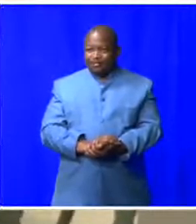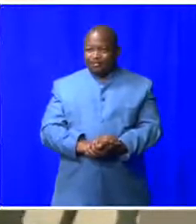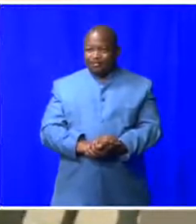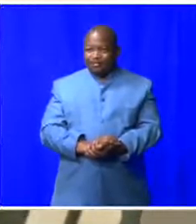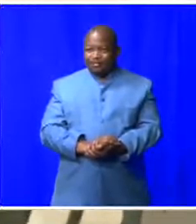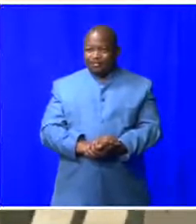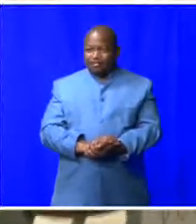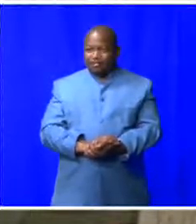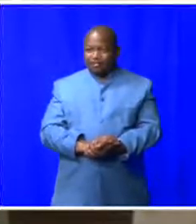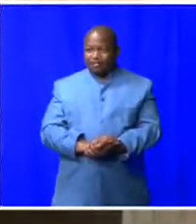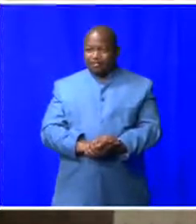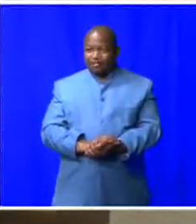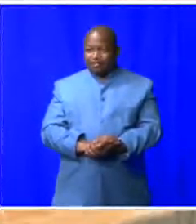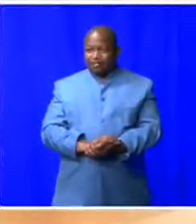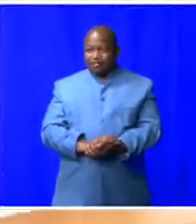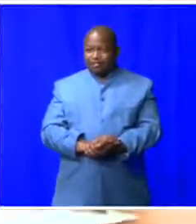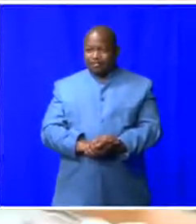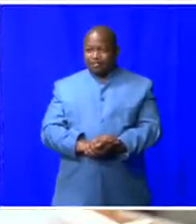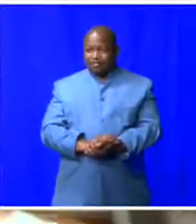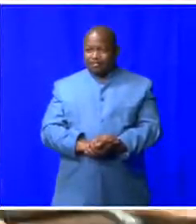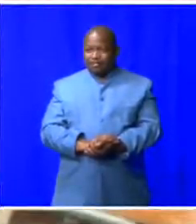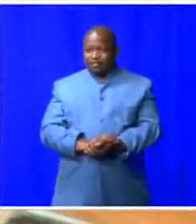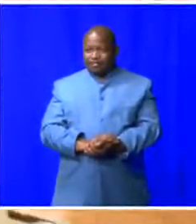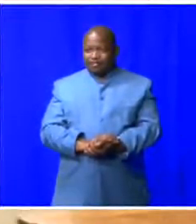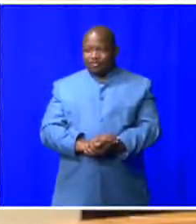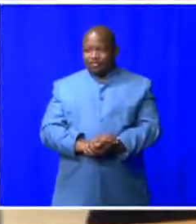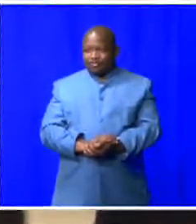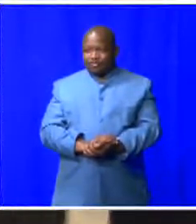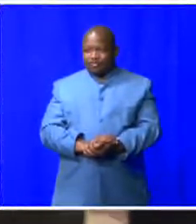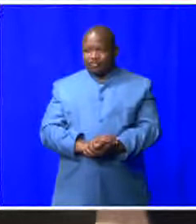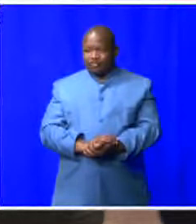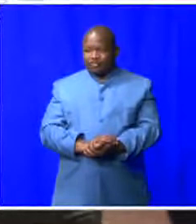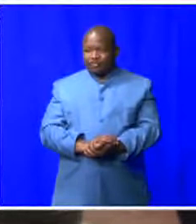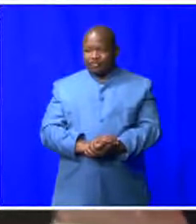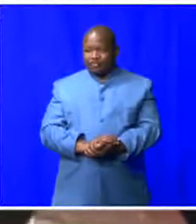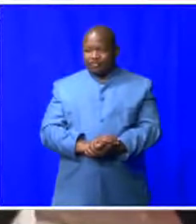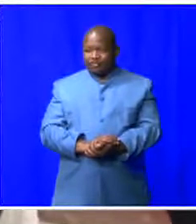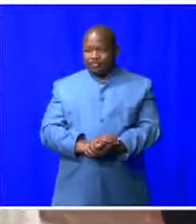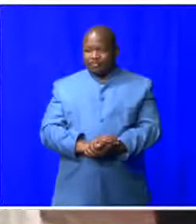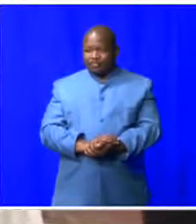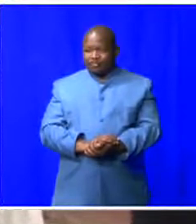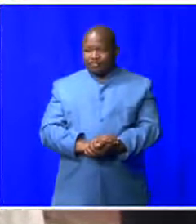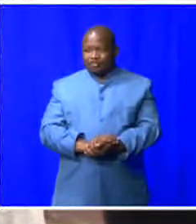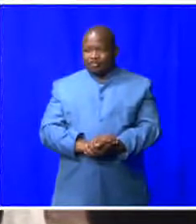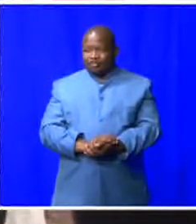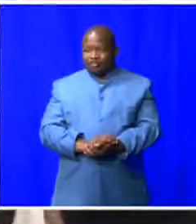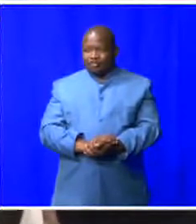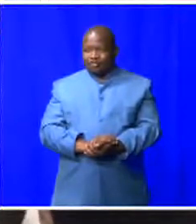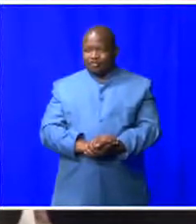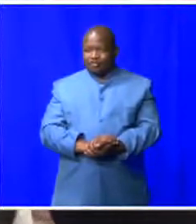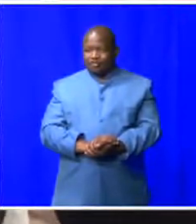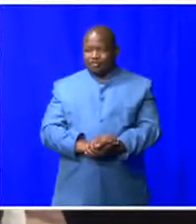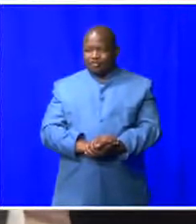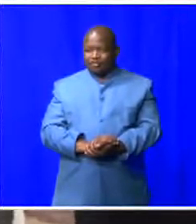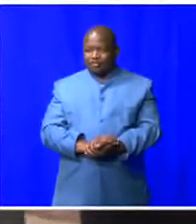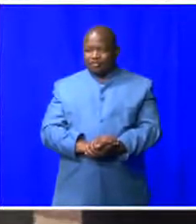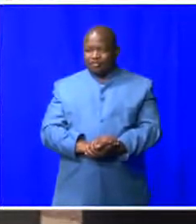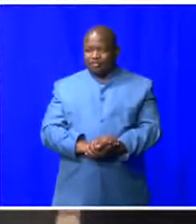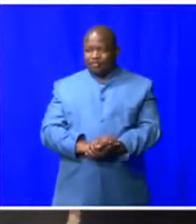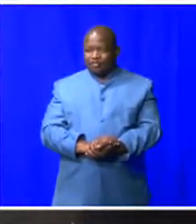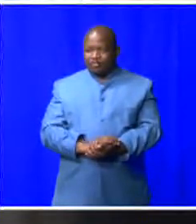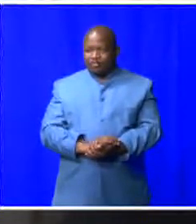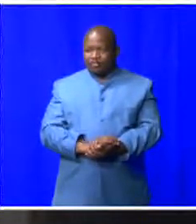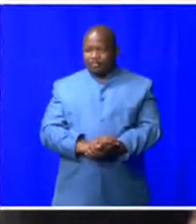Zamphalala David. Official mark. Zamphalala David. Official mark. Zamphalala David. Official